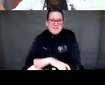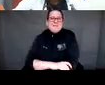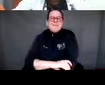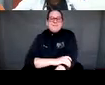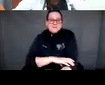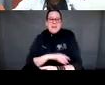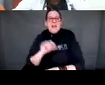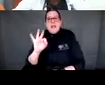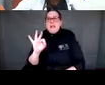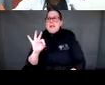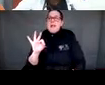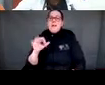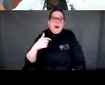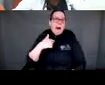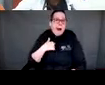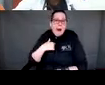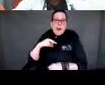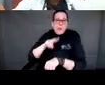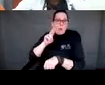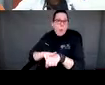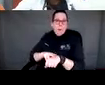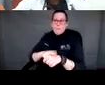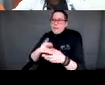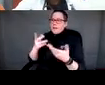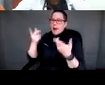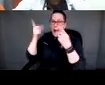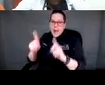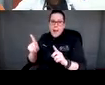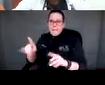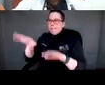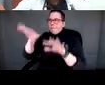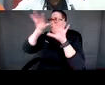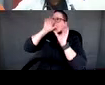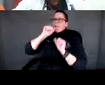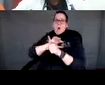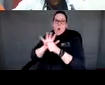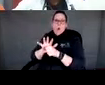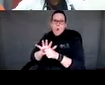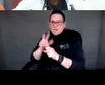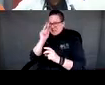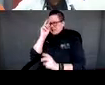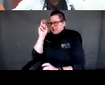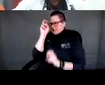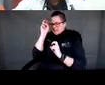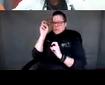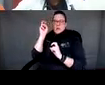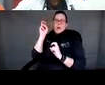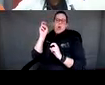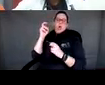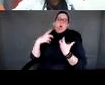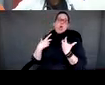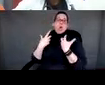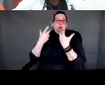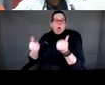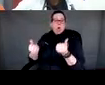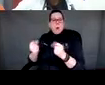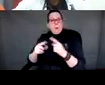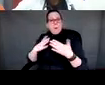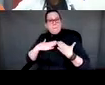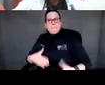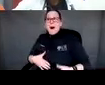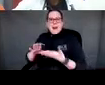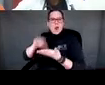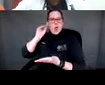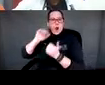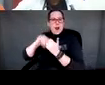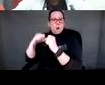naturally infected with the COVID-19 virus, after you've been infected, your body develops antibodies and other immune